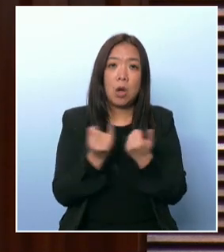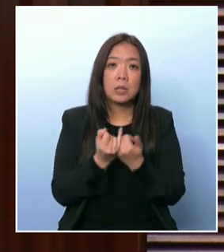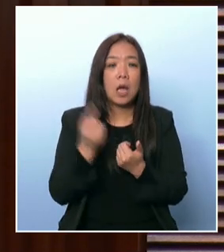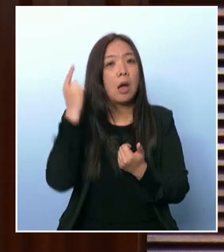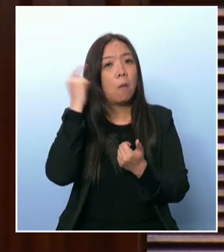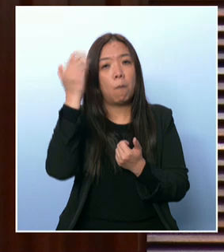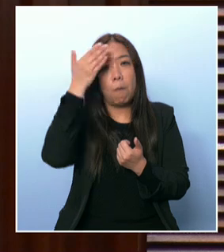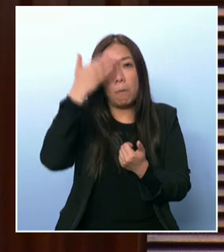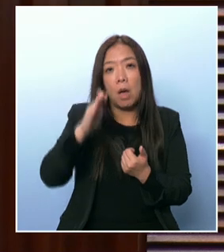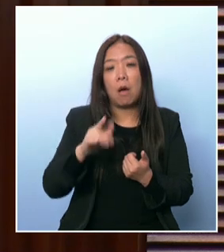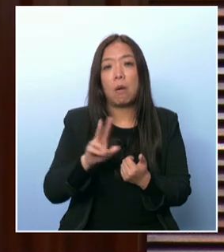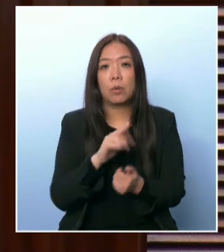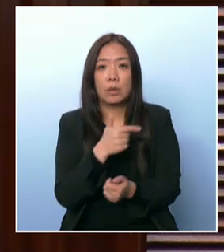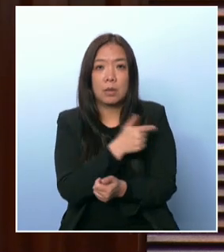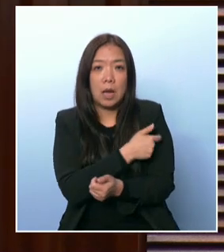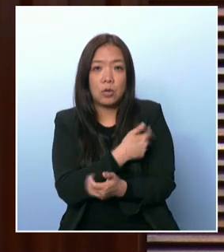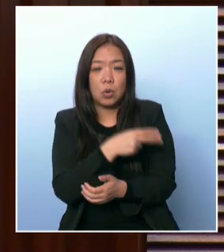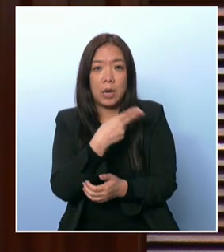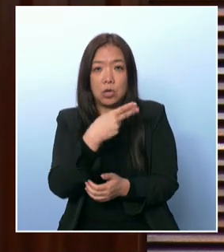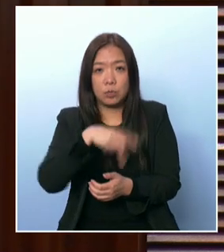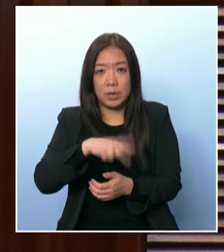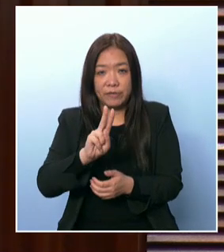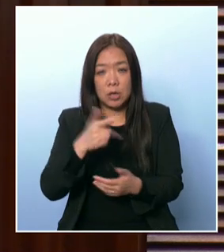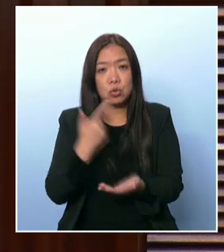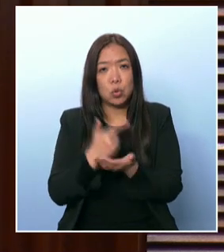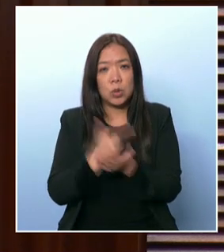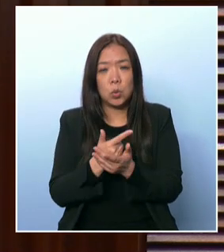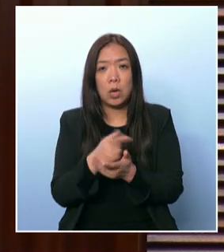to clear up